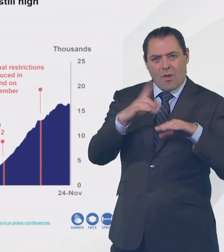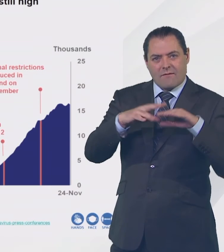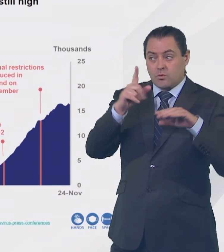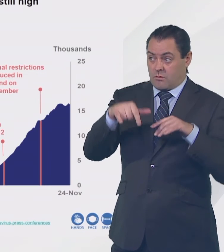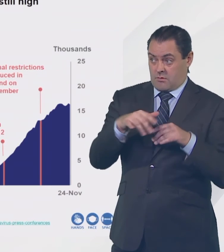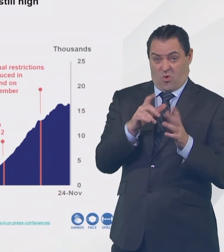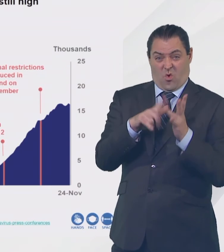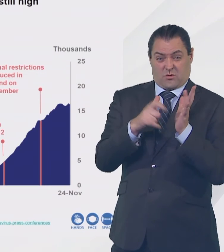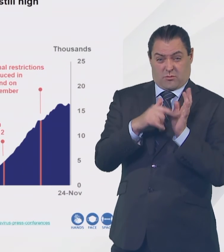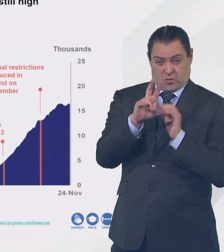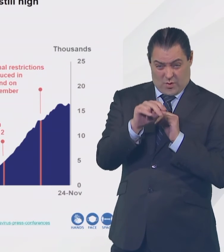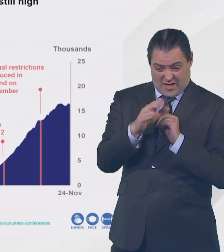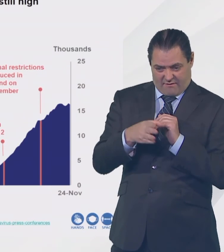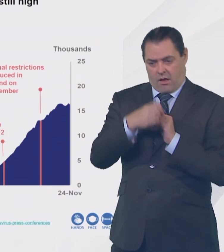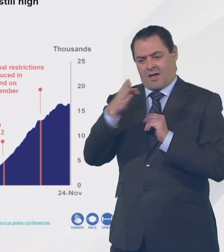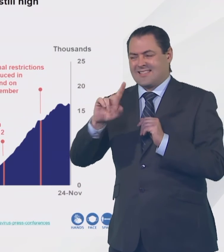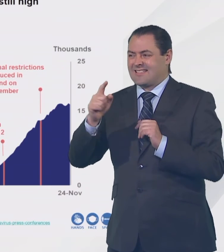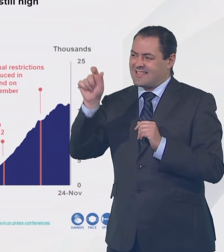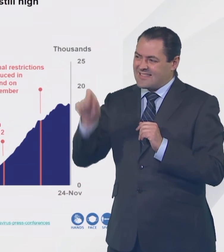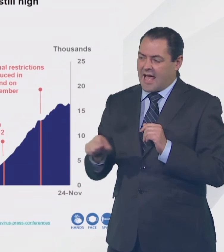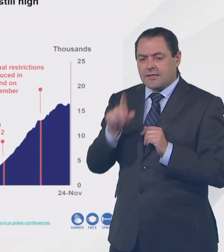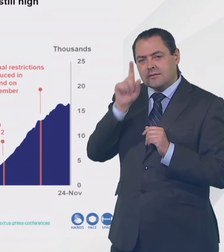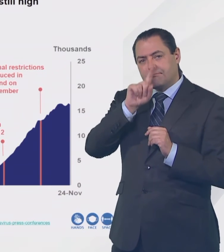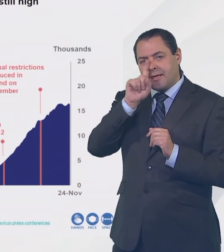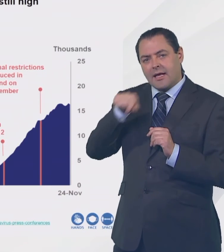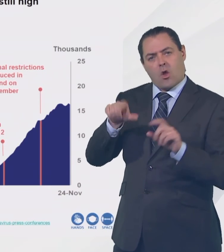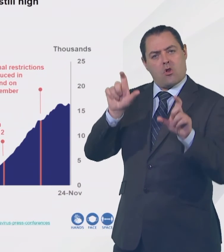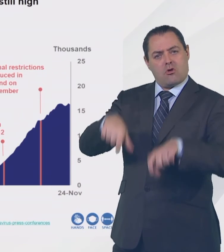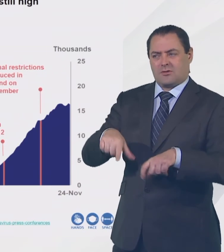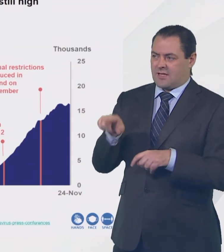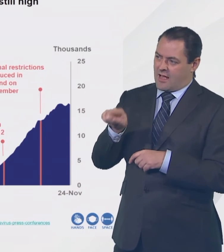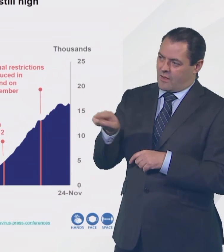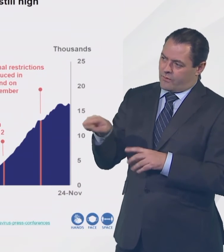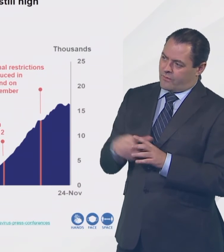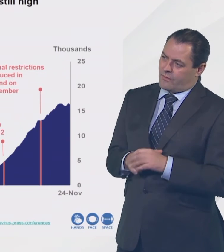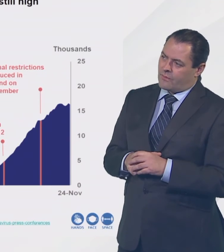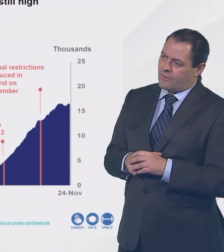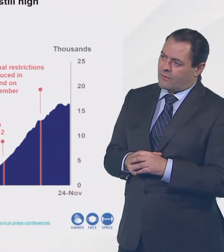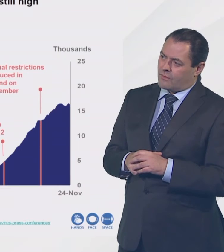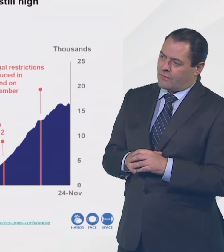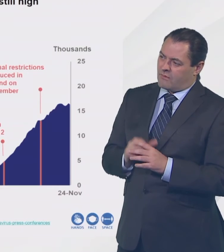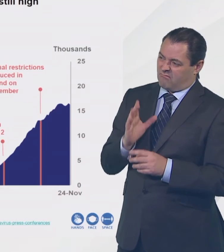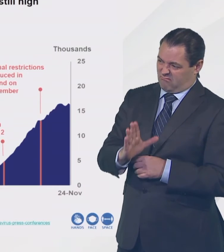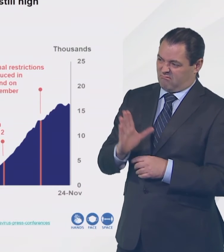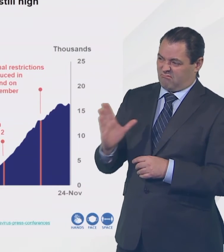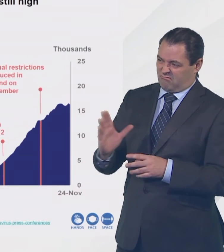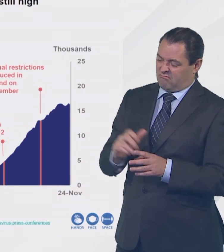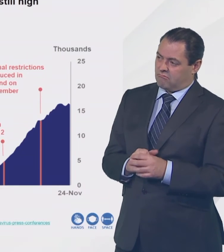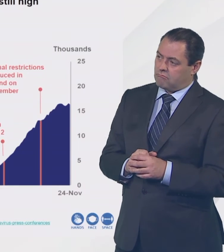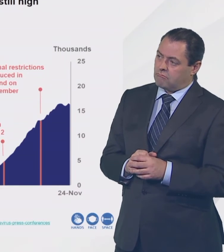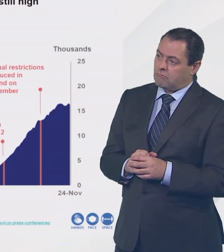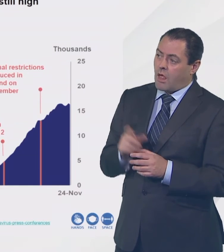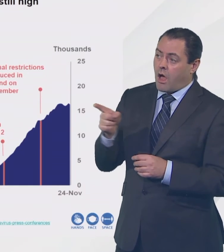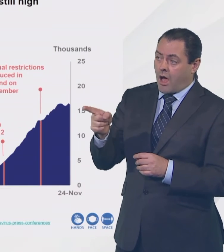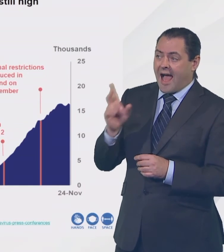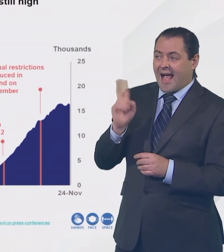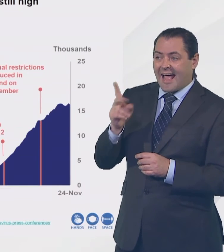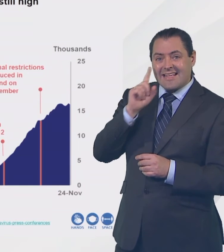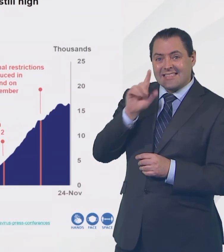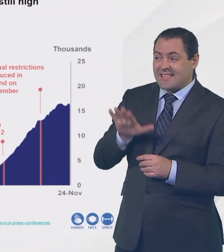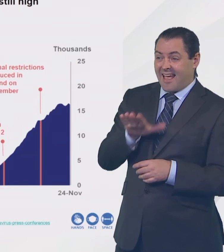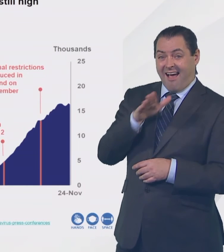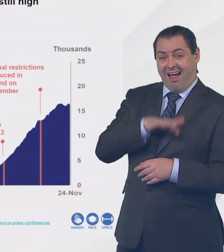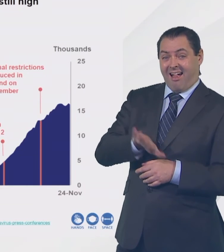October and when the national restrictions came in on the 5th of November. And what you can see after the national restrictions came